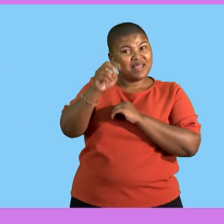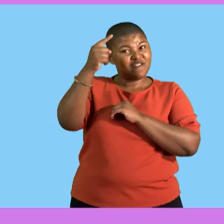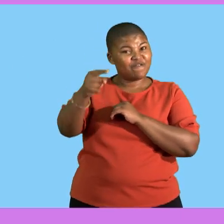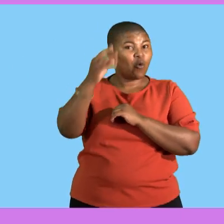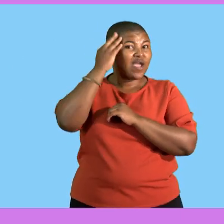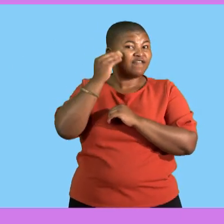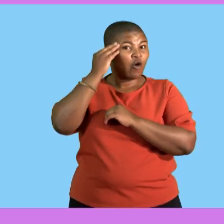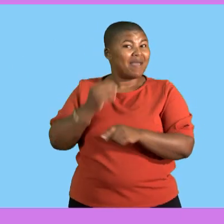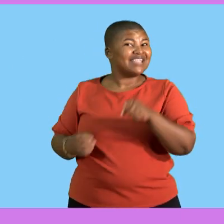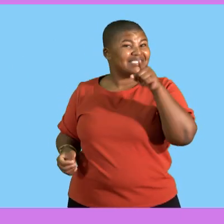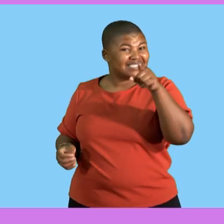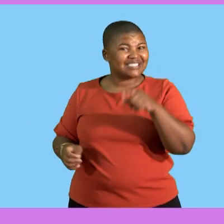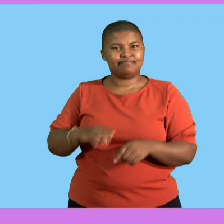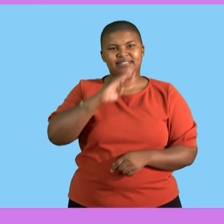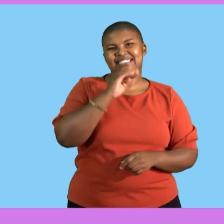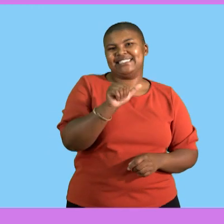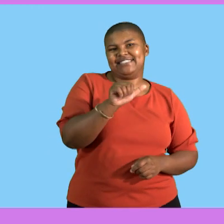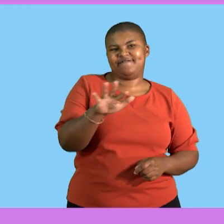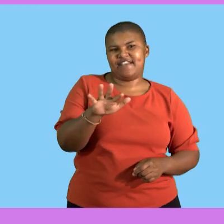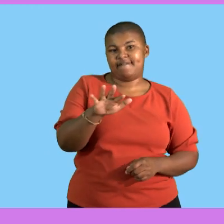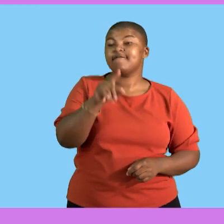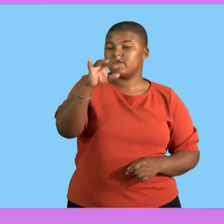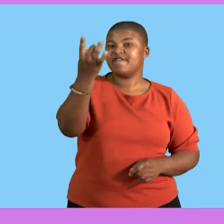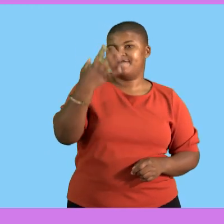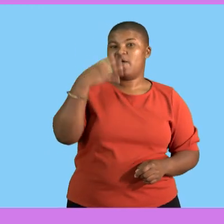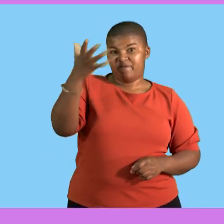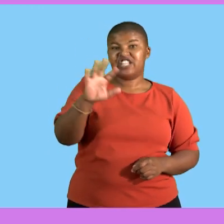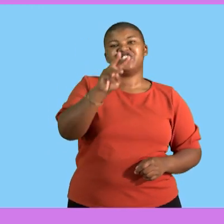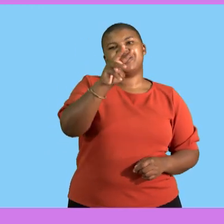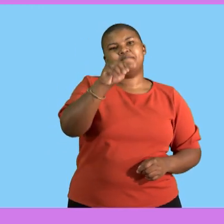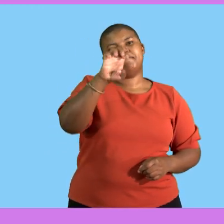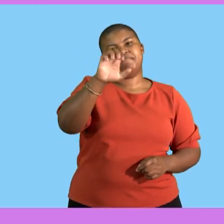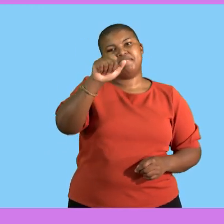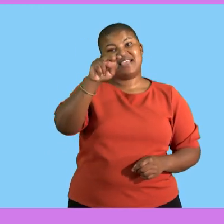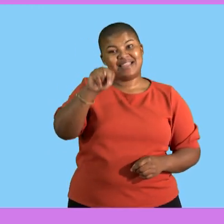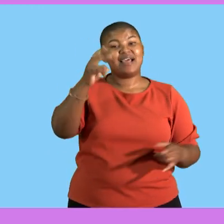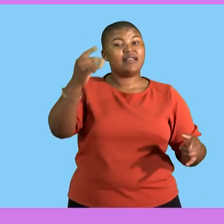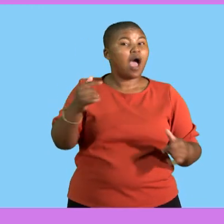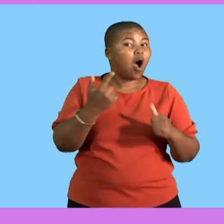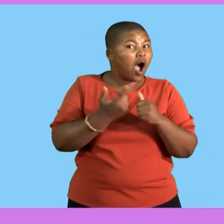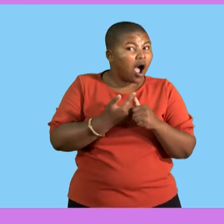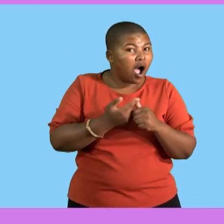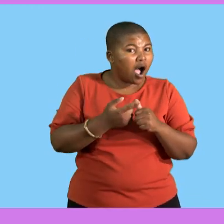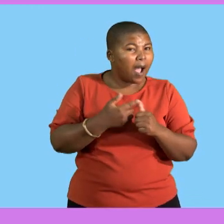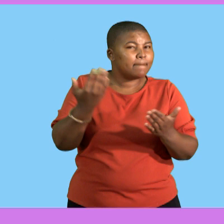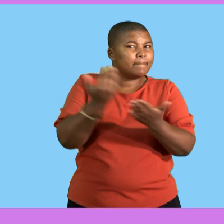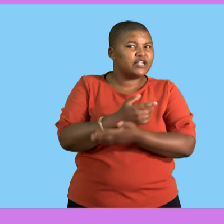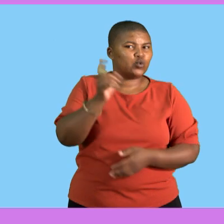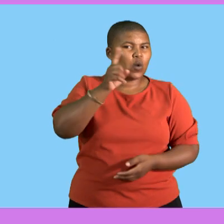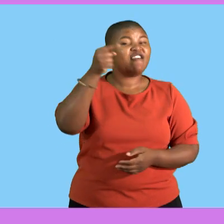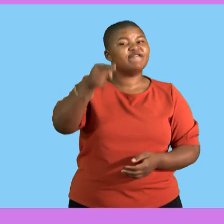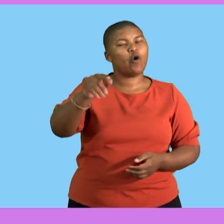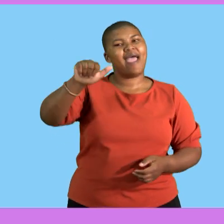case, we are given the mean that it is 65. So, calculate the missing value of